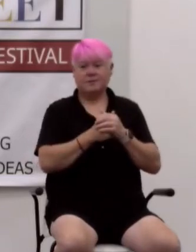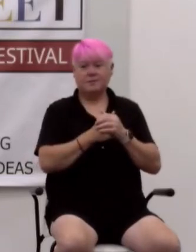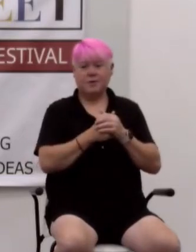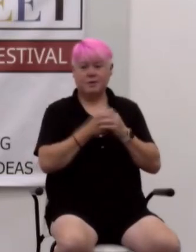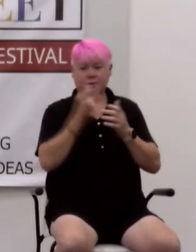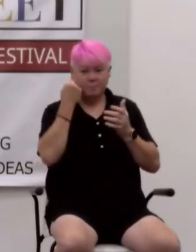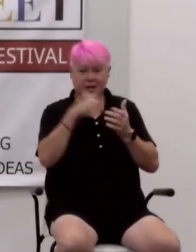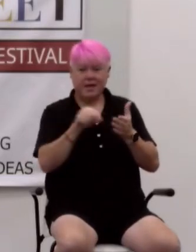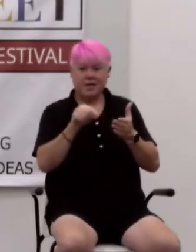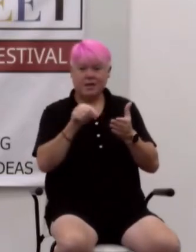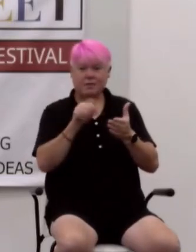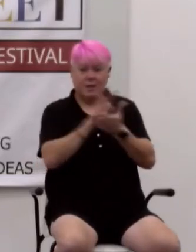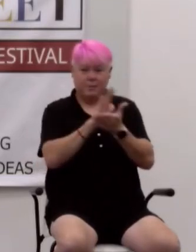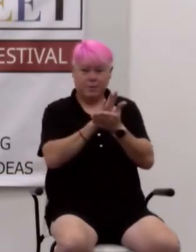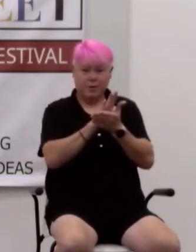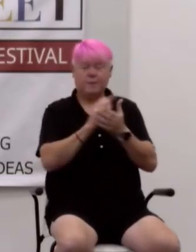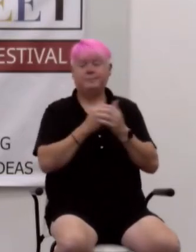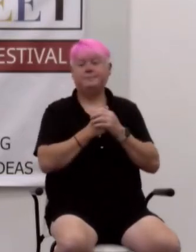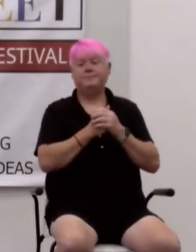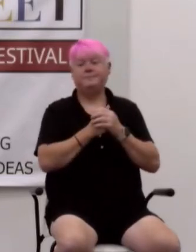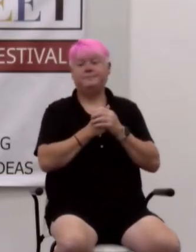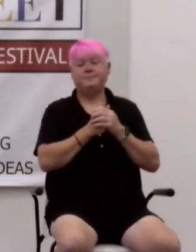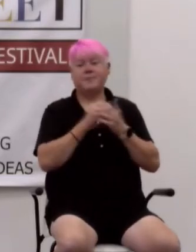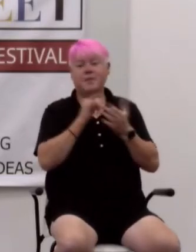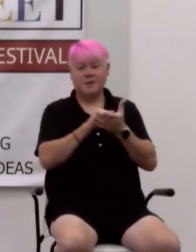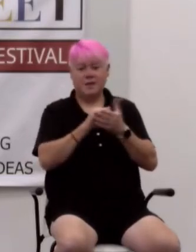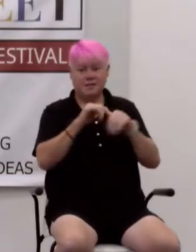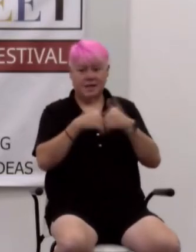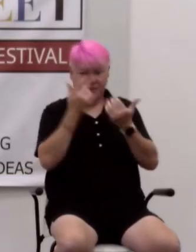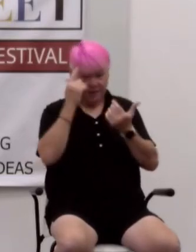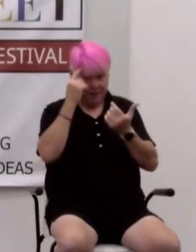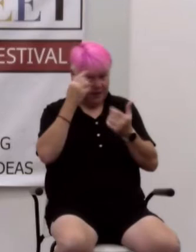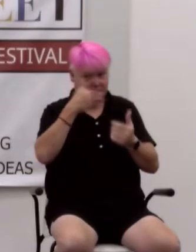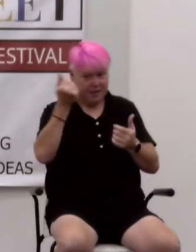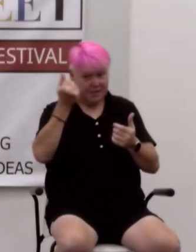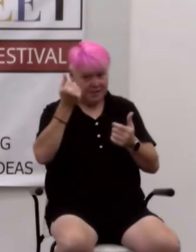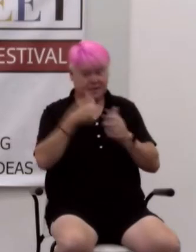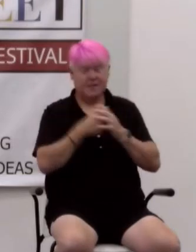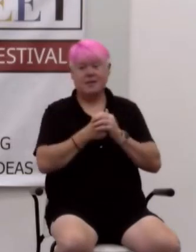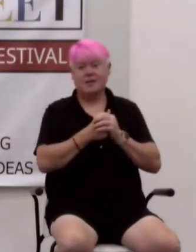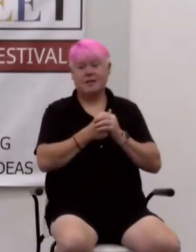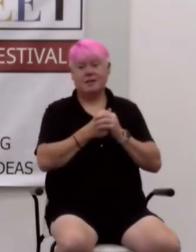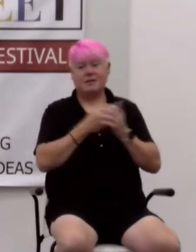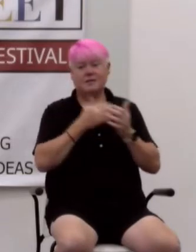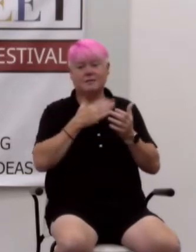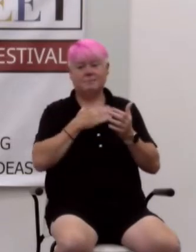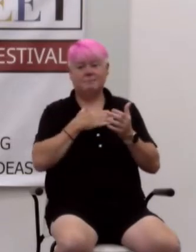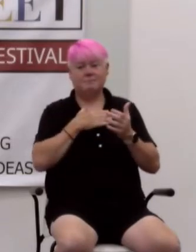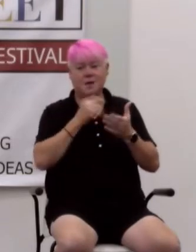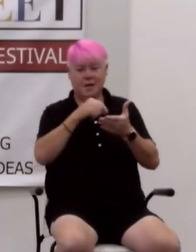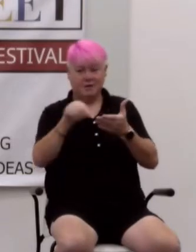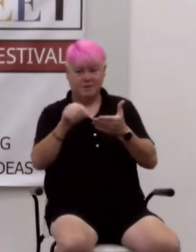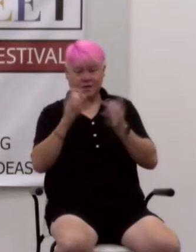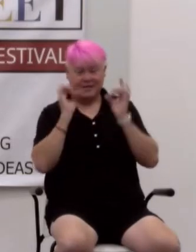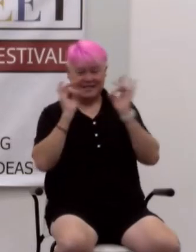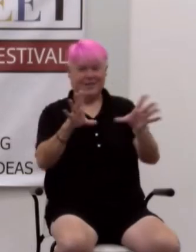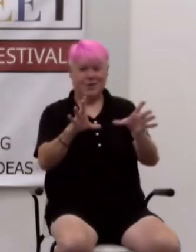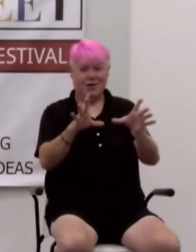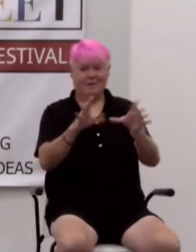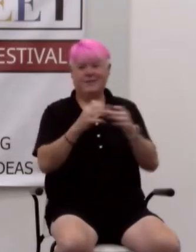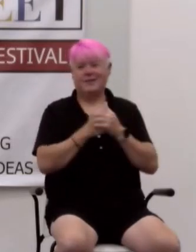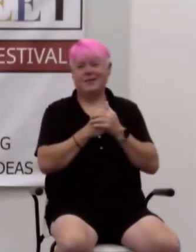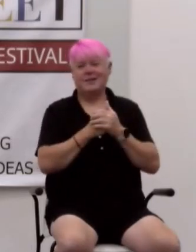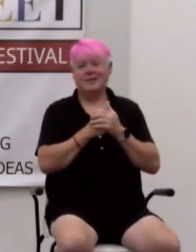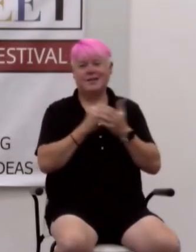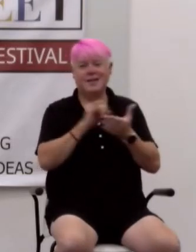with a pen and a paper, and that's how they think best. My handwriting is so awful